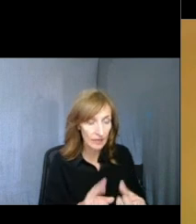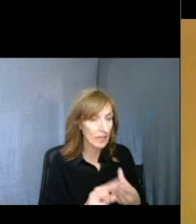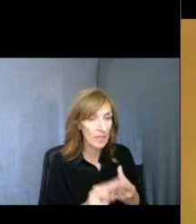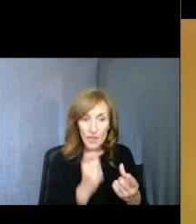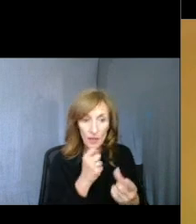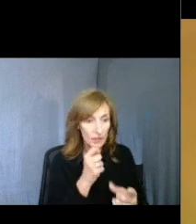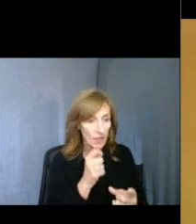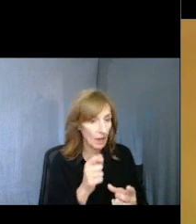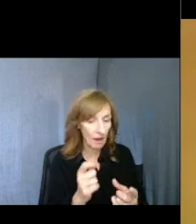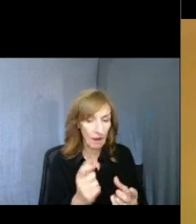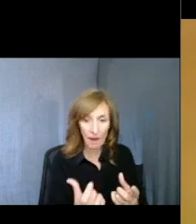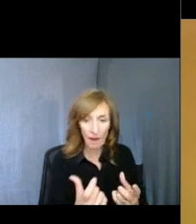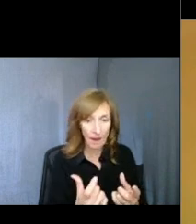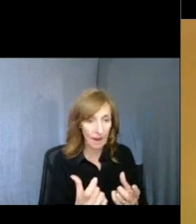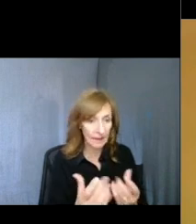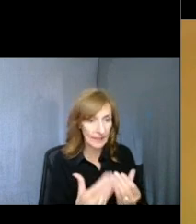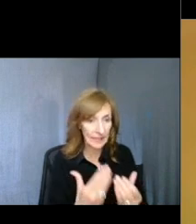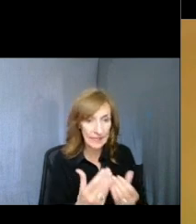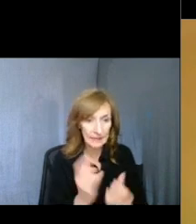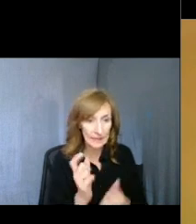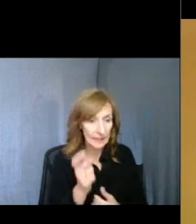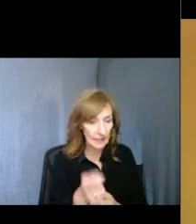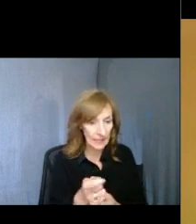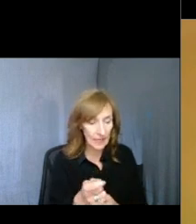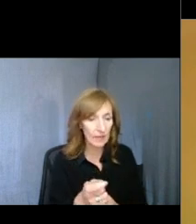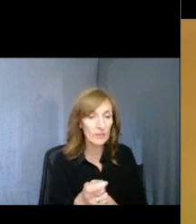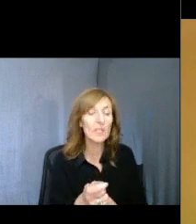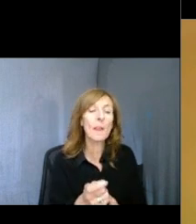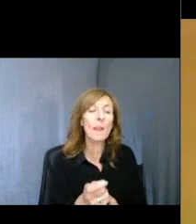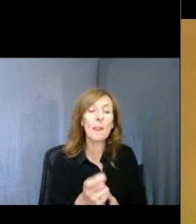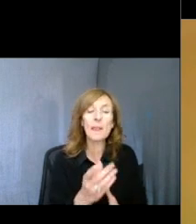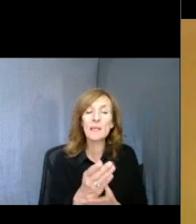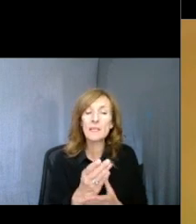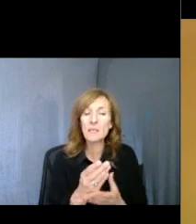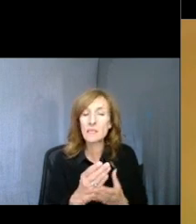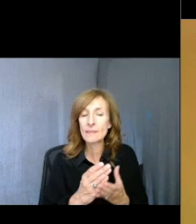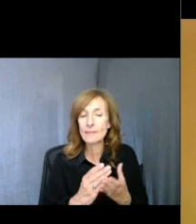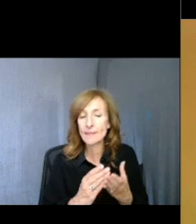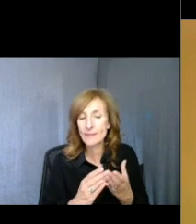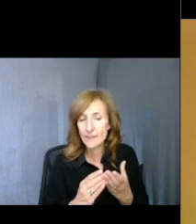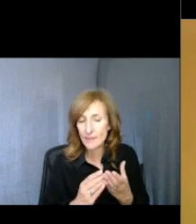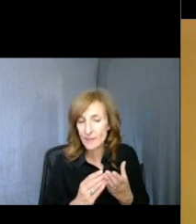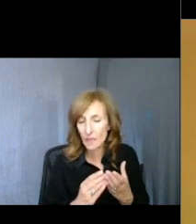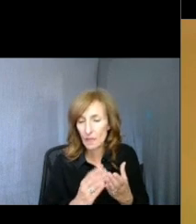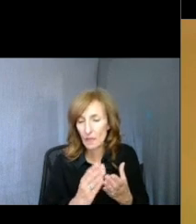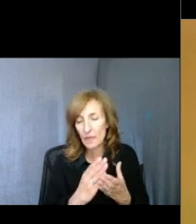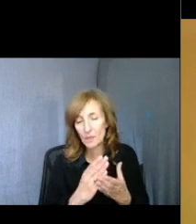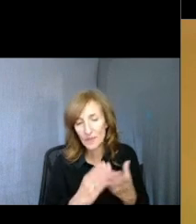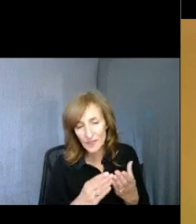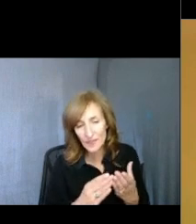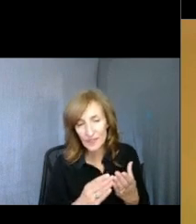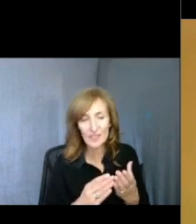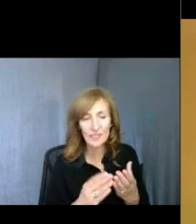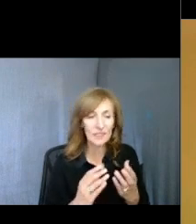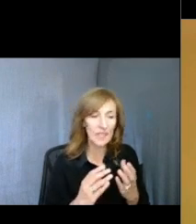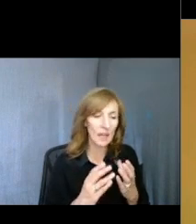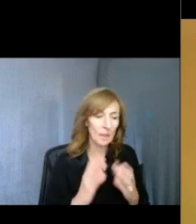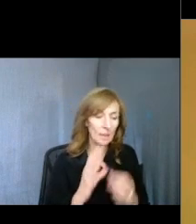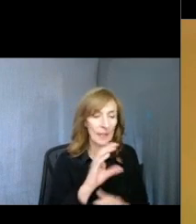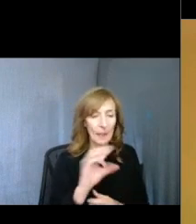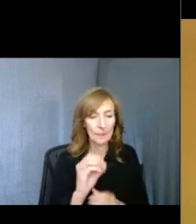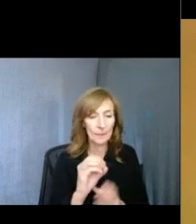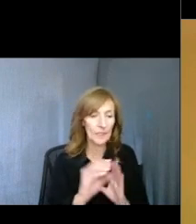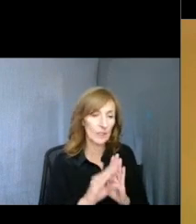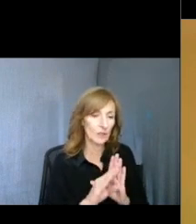who are working on trying to make a more palatable type of phosphorus binder for cats that have more advanced kidney